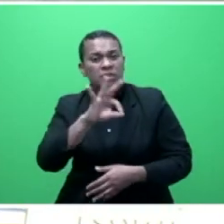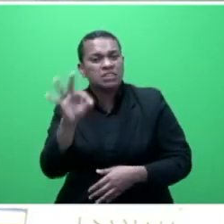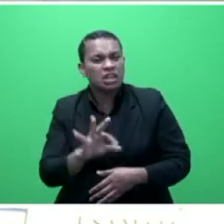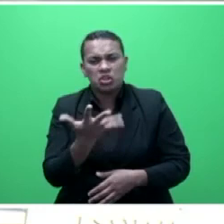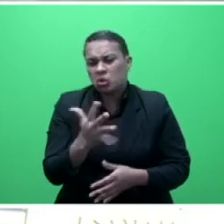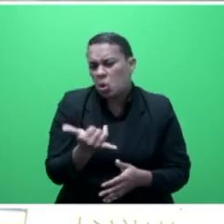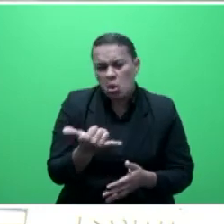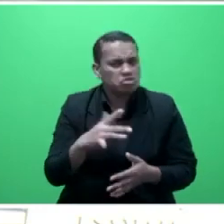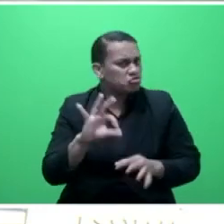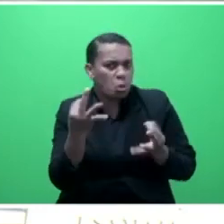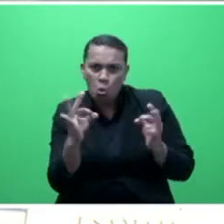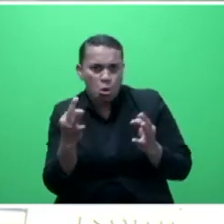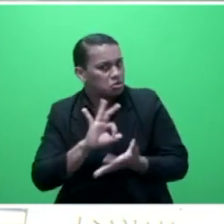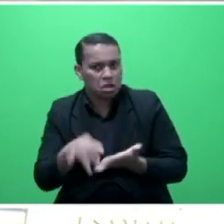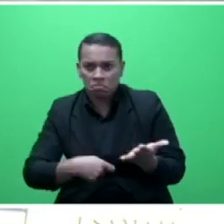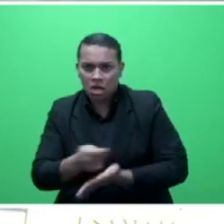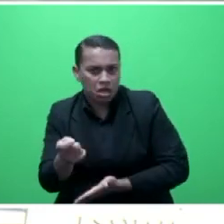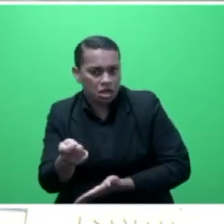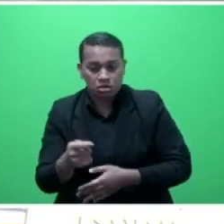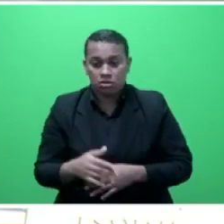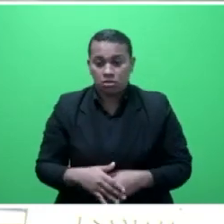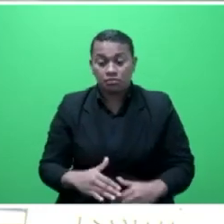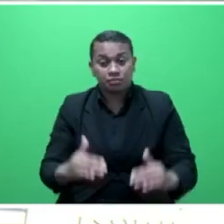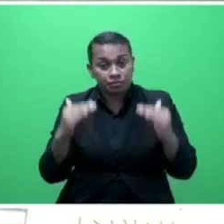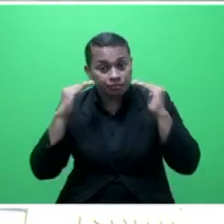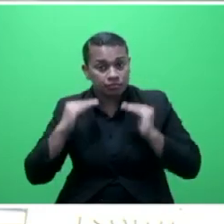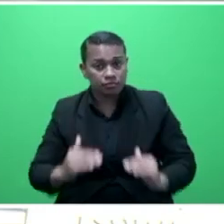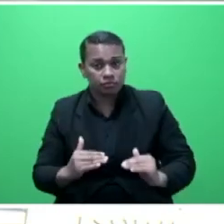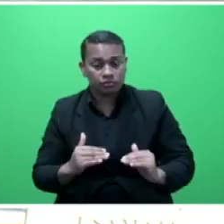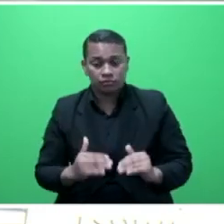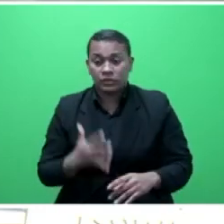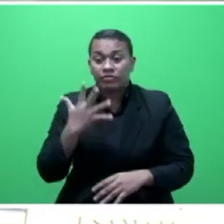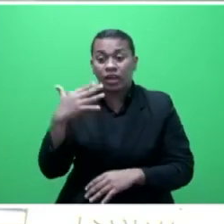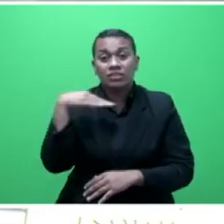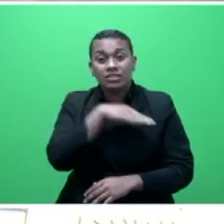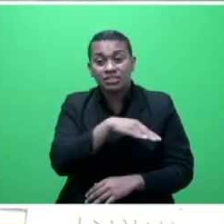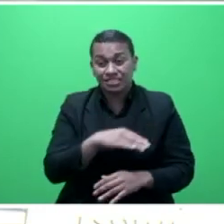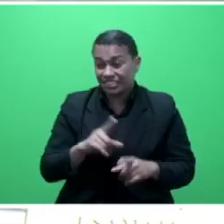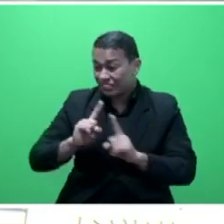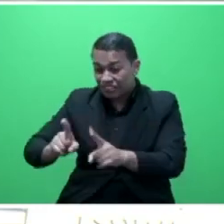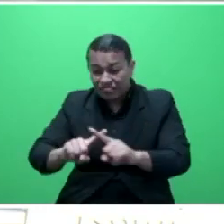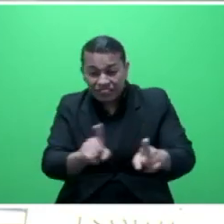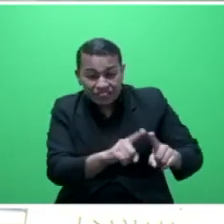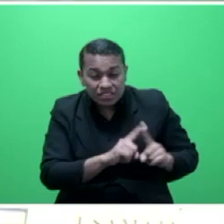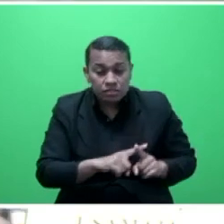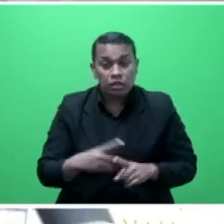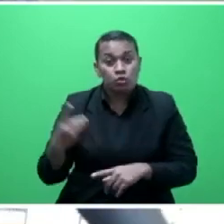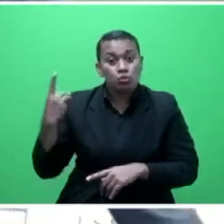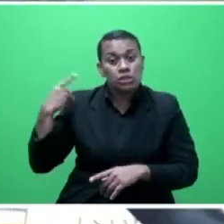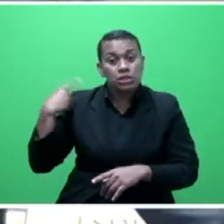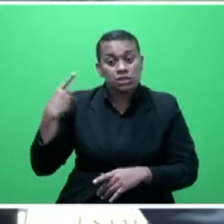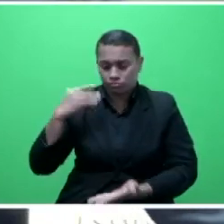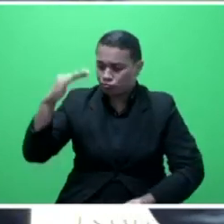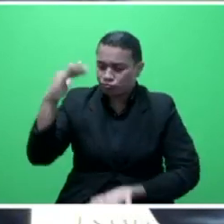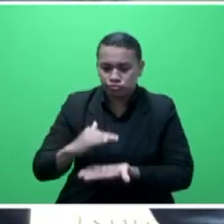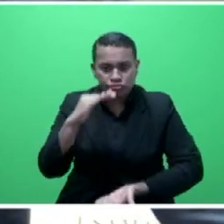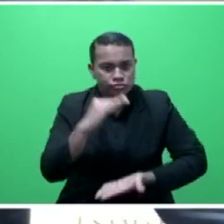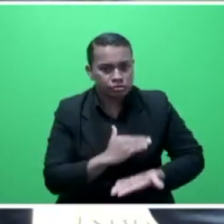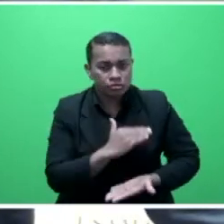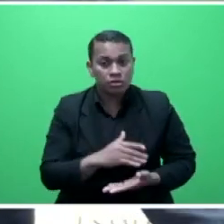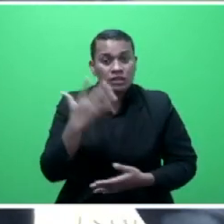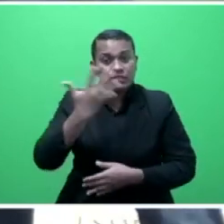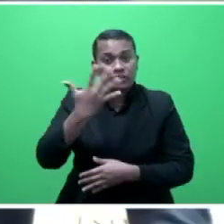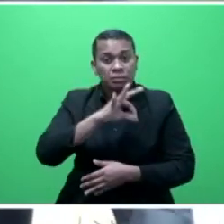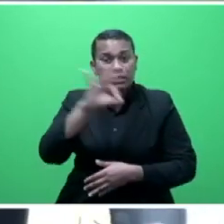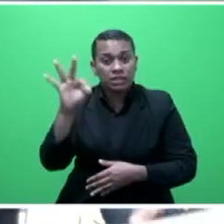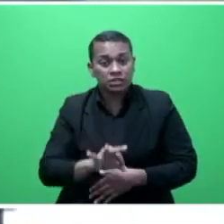more than 500 items, duty is falling from 32% to 15%. Mr. Speaker, sir, I've got the full list here